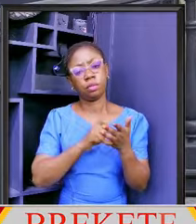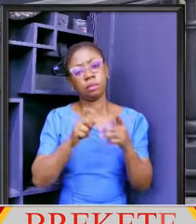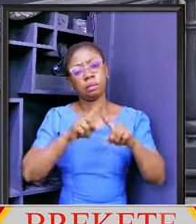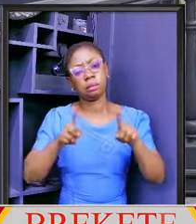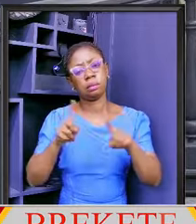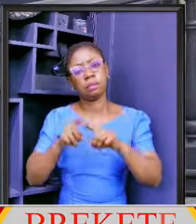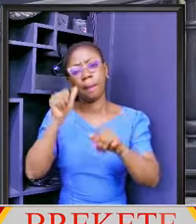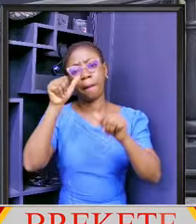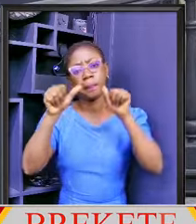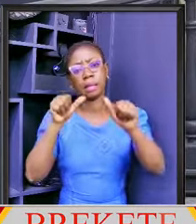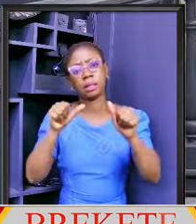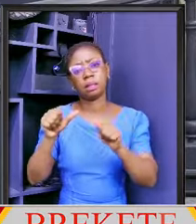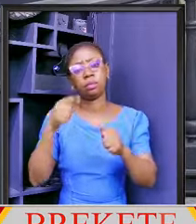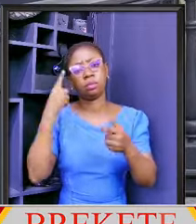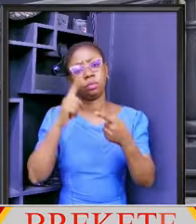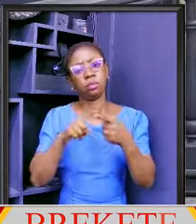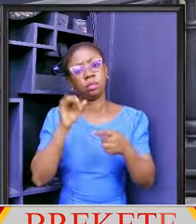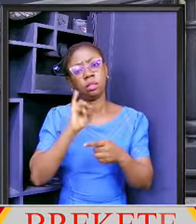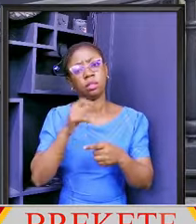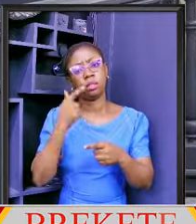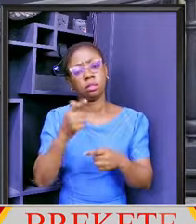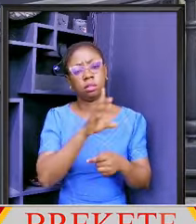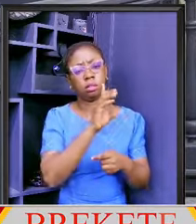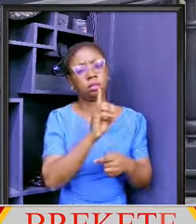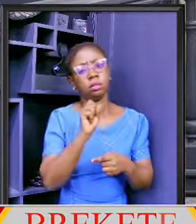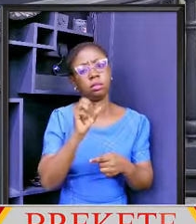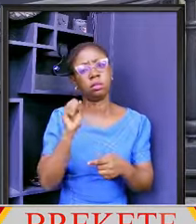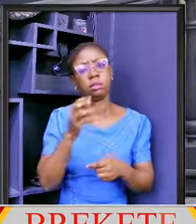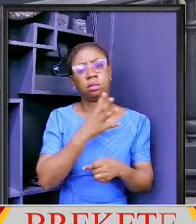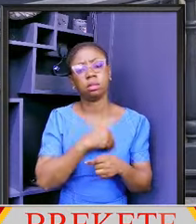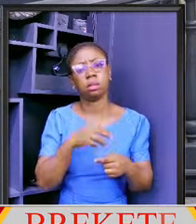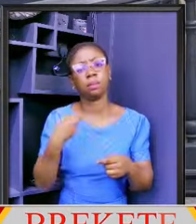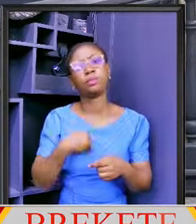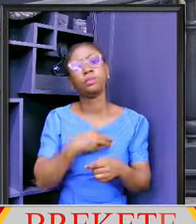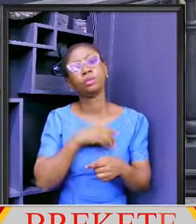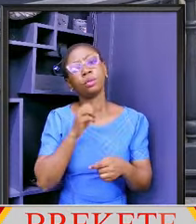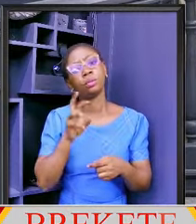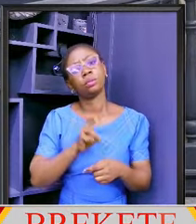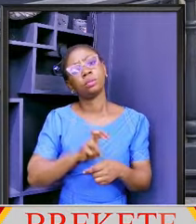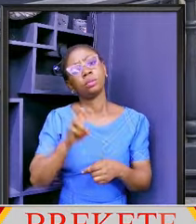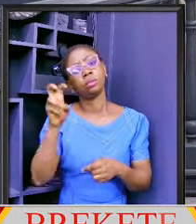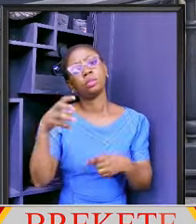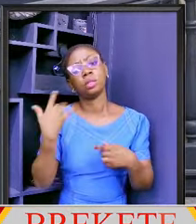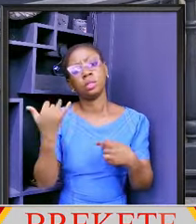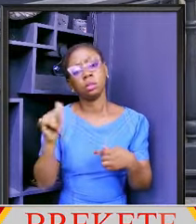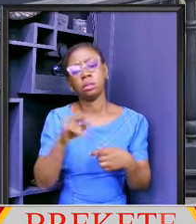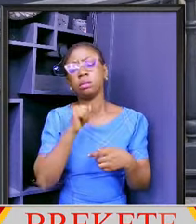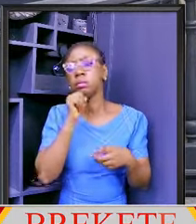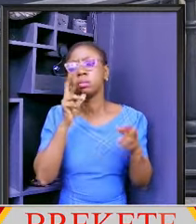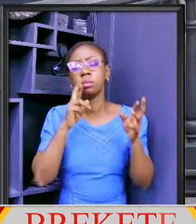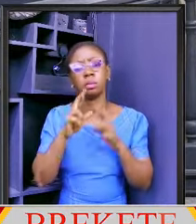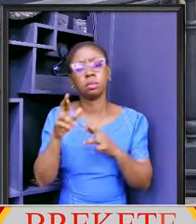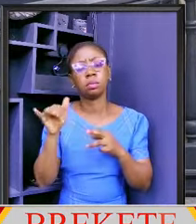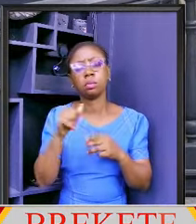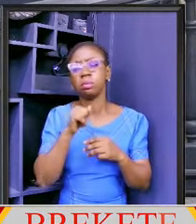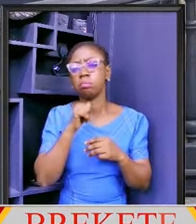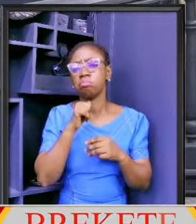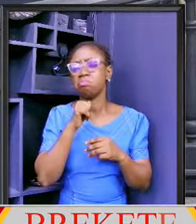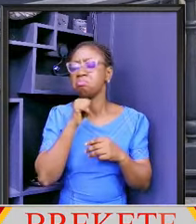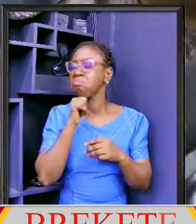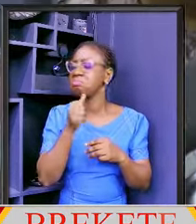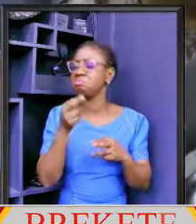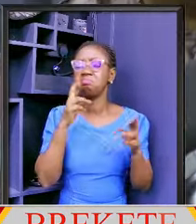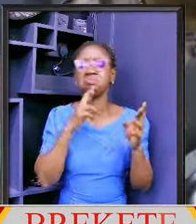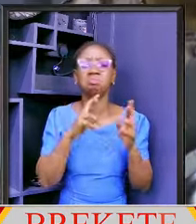petitions to IG, DSS, and Minister of Transportation, They didn't respond. They didn't take none of them